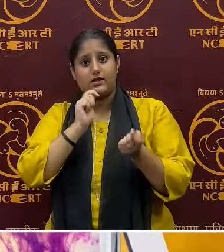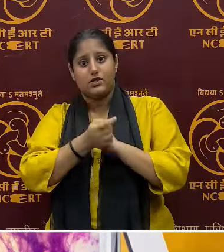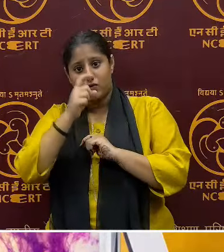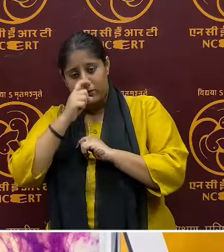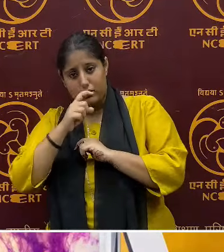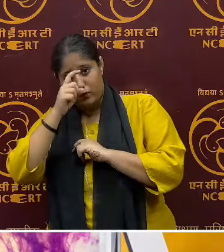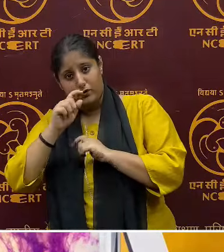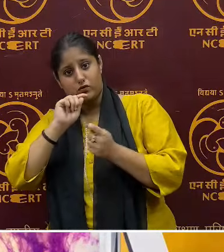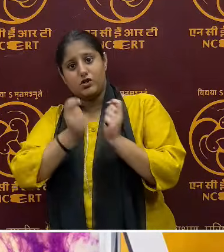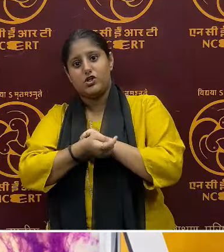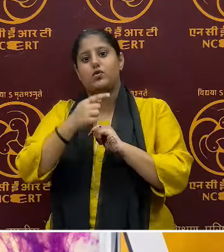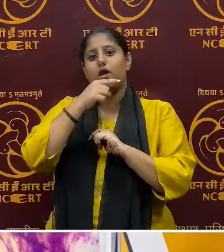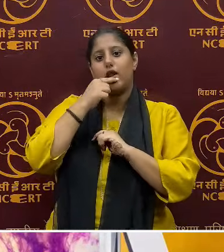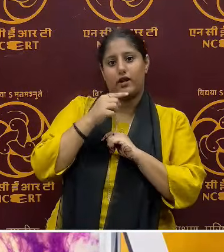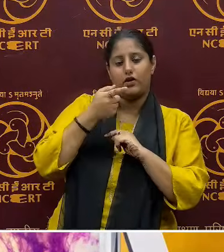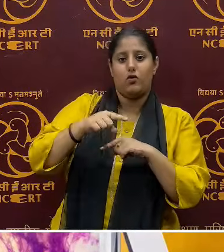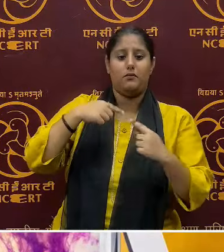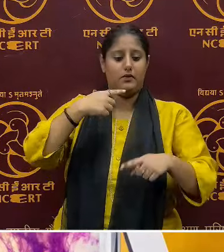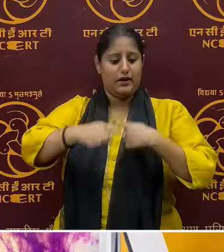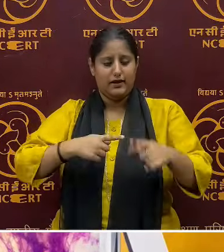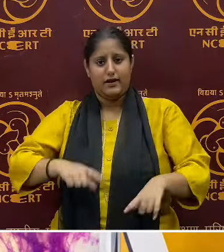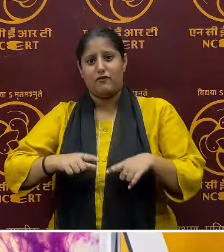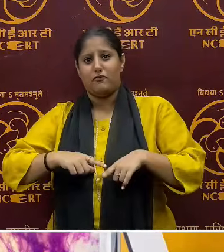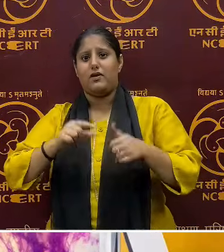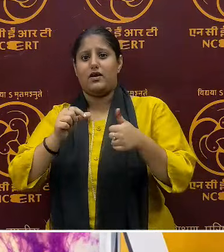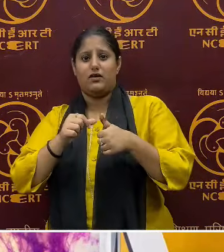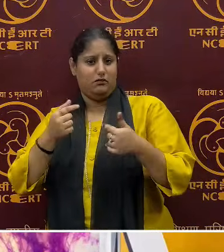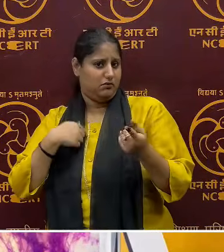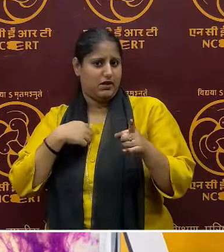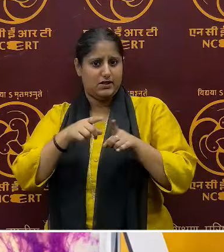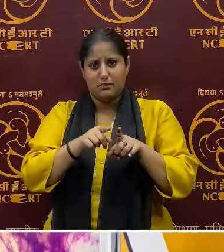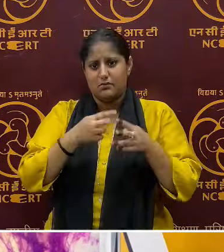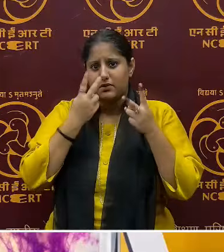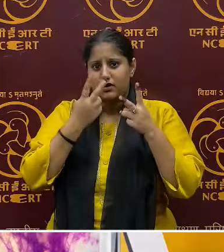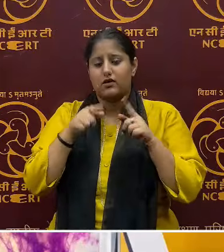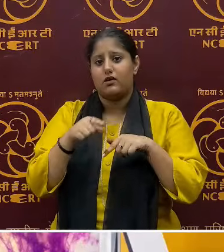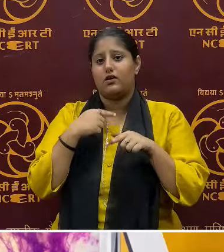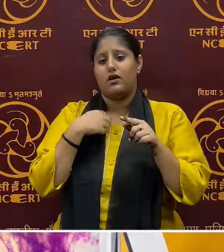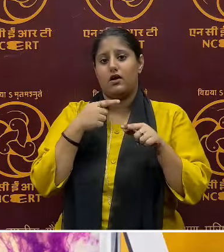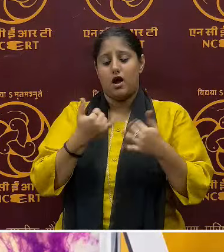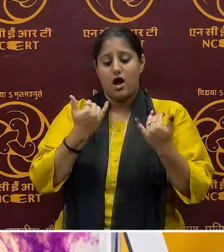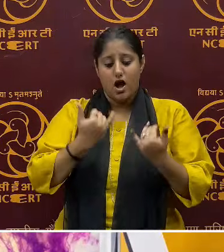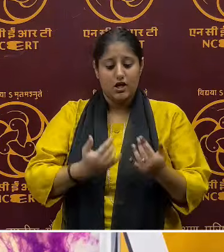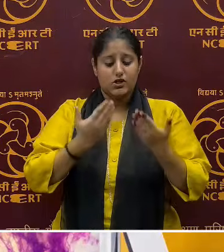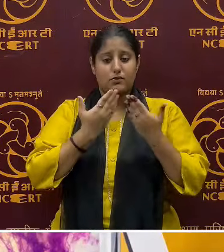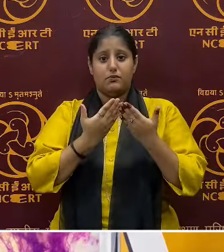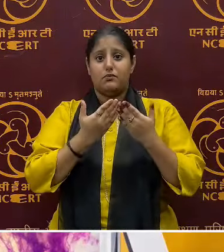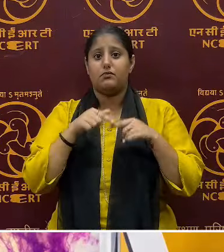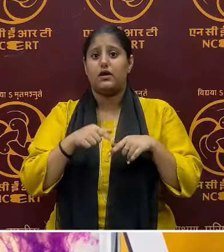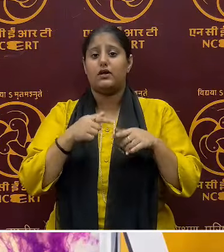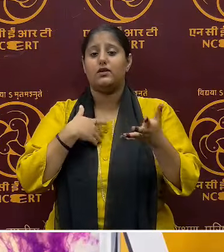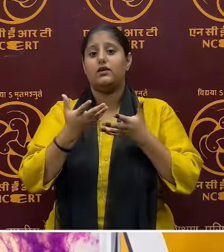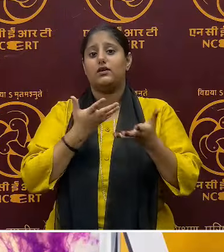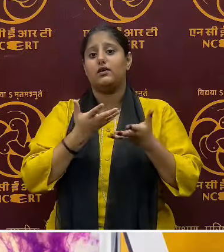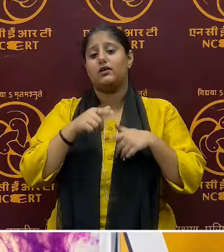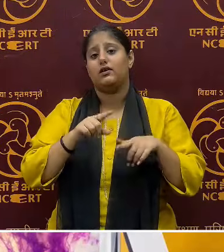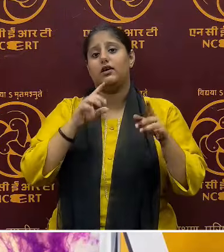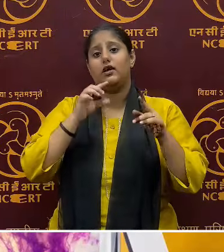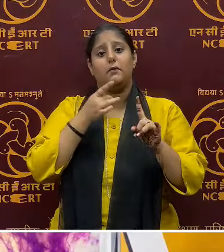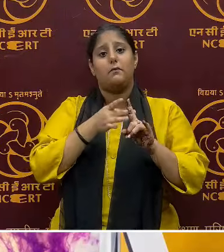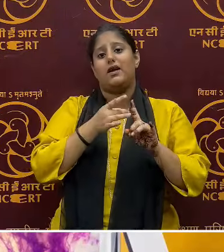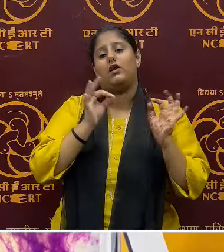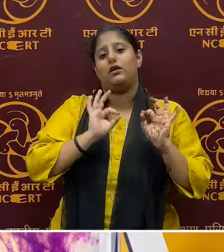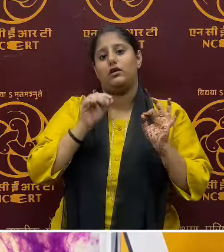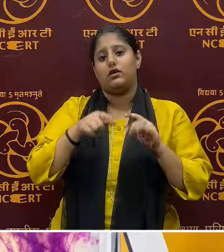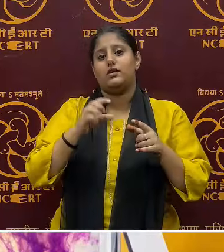will study their daily life applications. For example, today we will study about non-metallic oxides, and the example most important